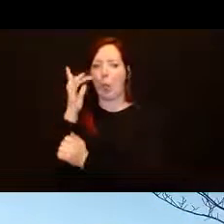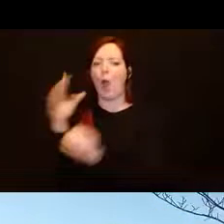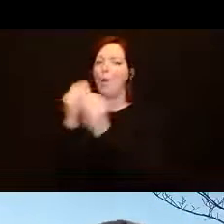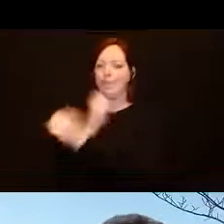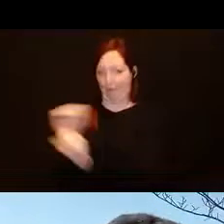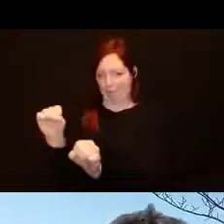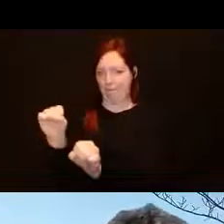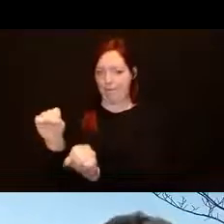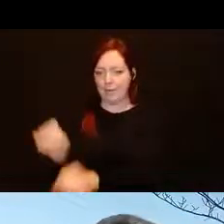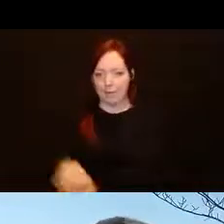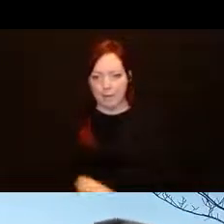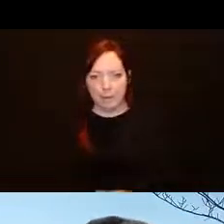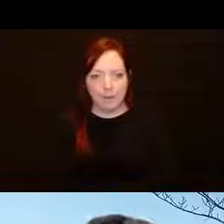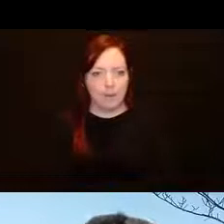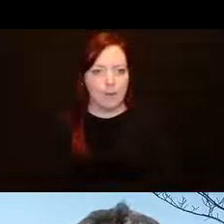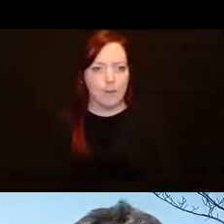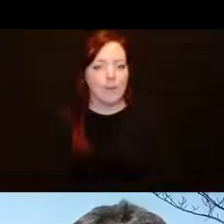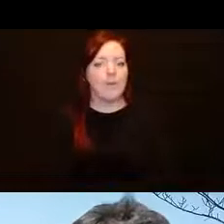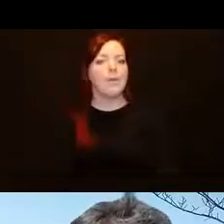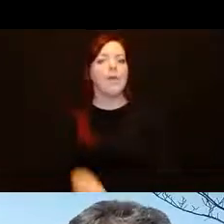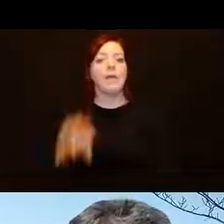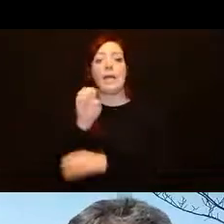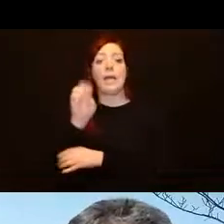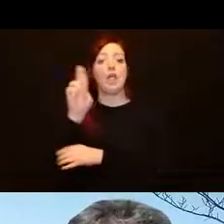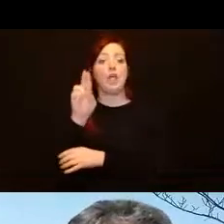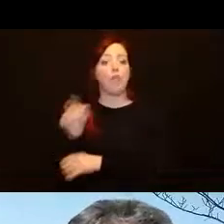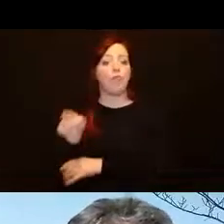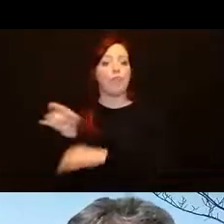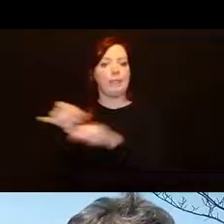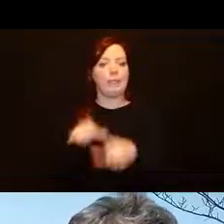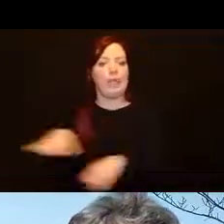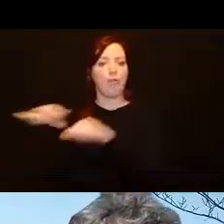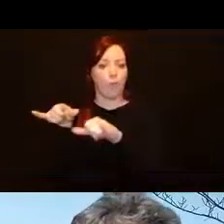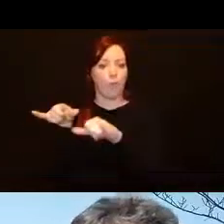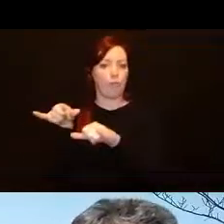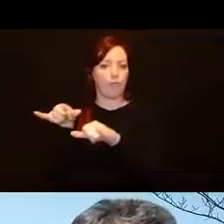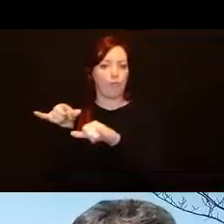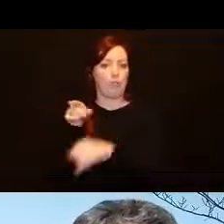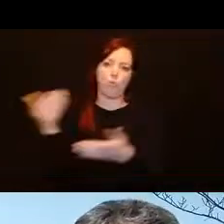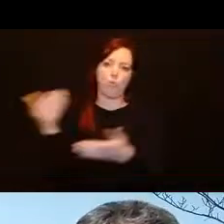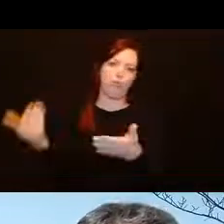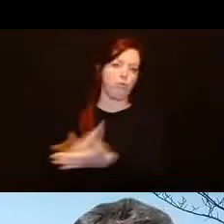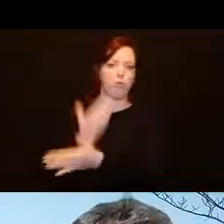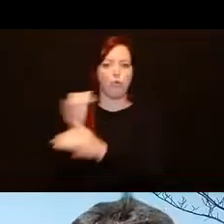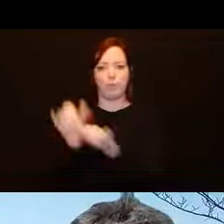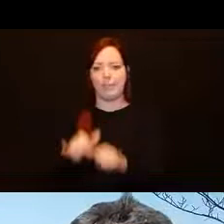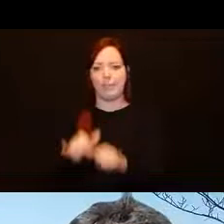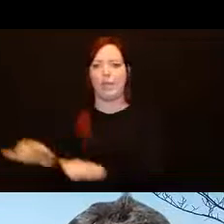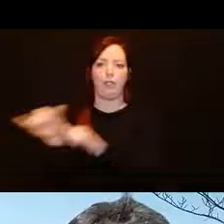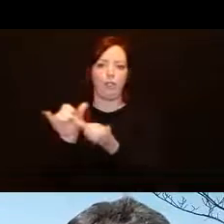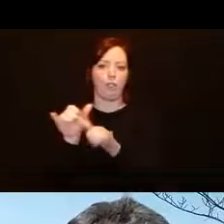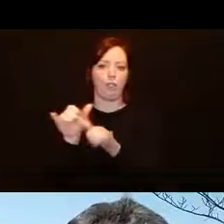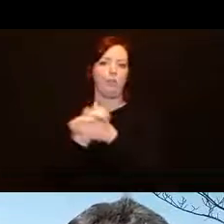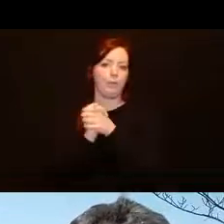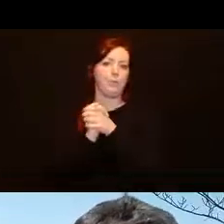And EU version is actually one of the newest standards. It's called EN